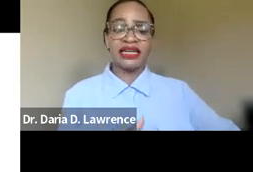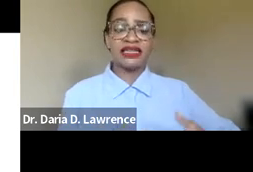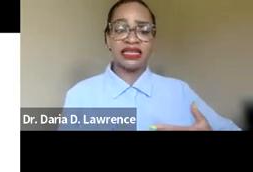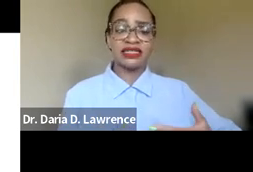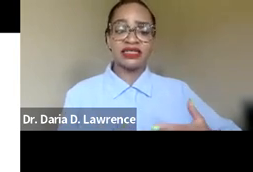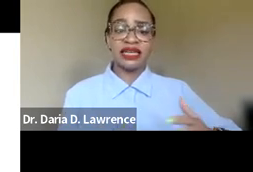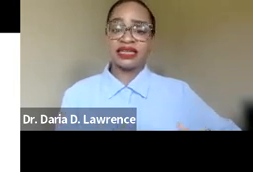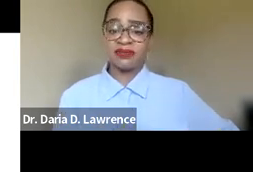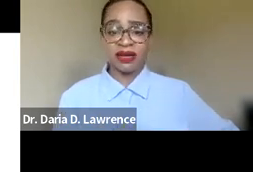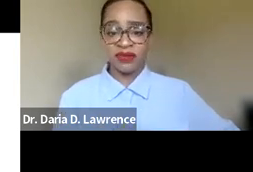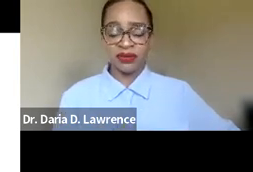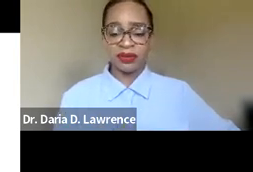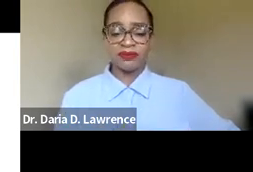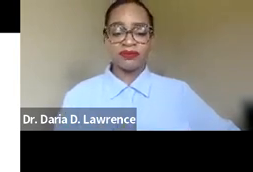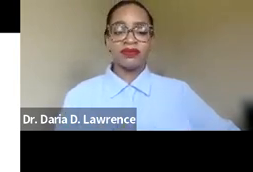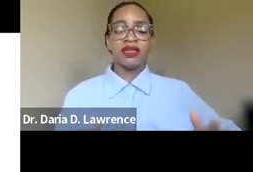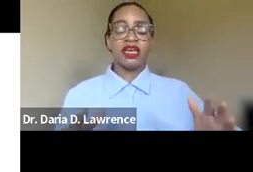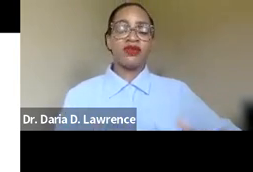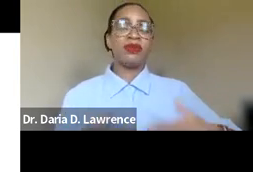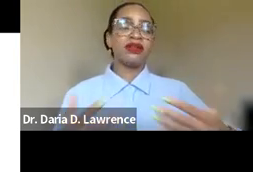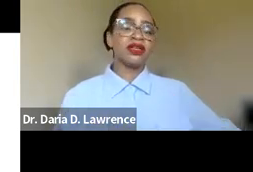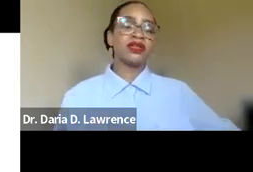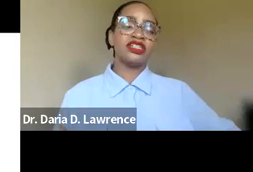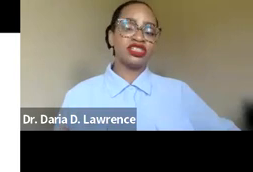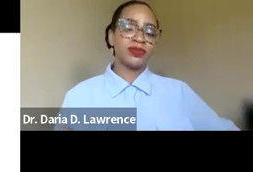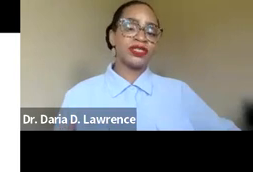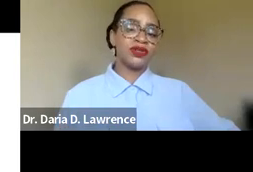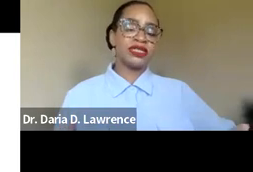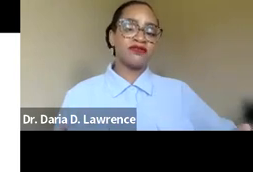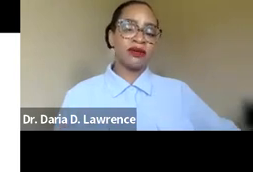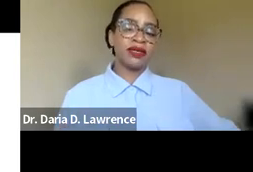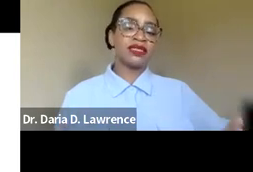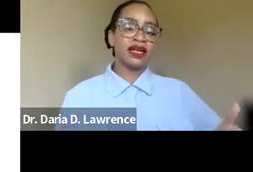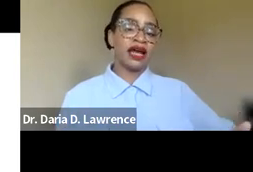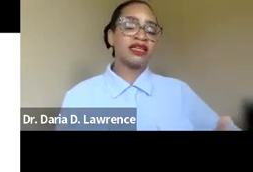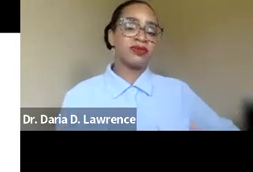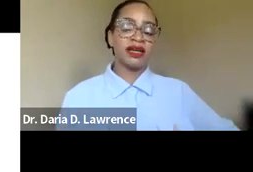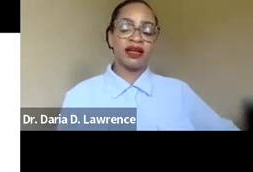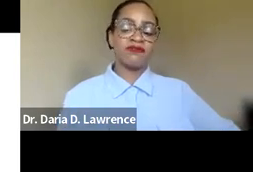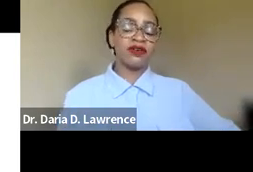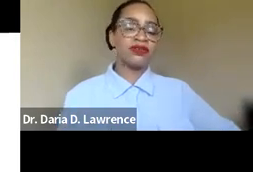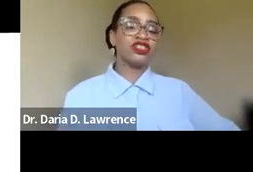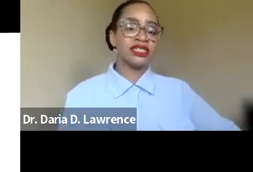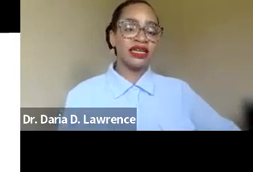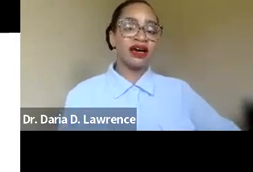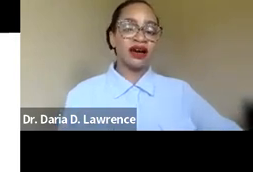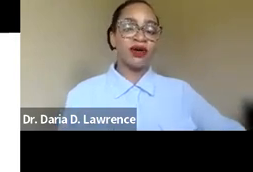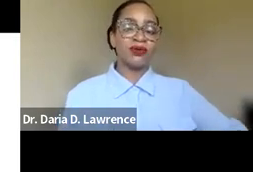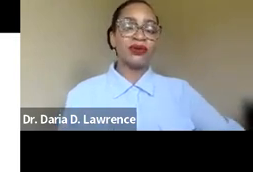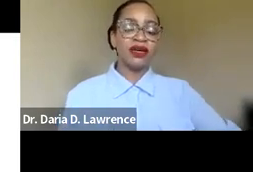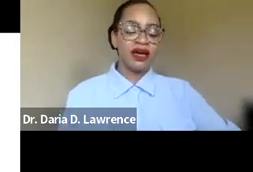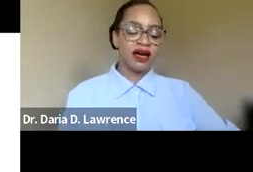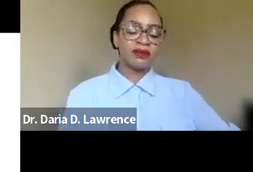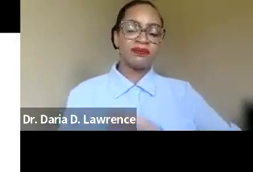hey, I need this to access my environment. If we build those relationships with students and families, a lot of times we get a lot further than just leaning on